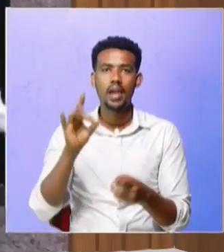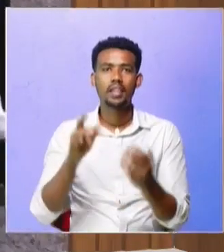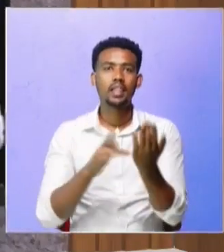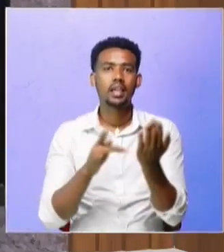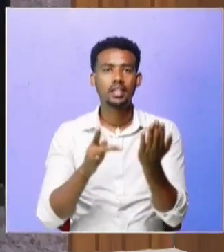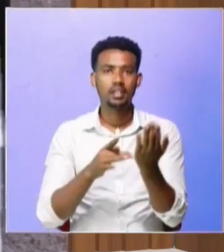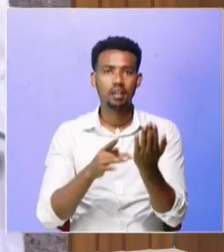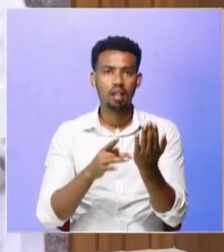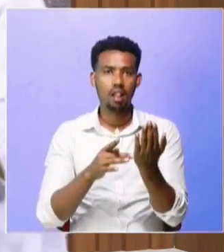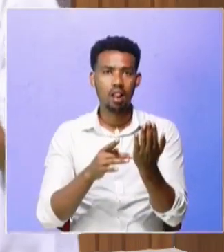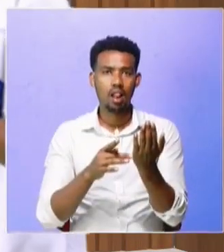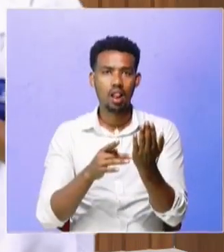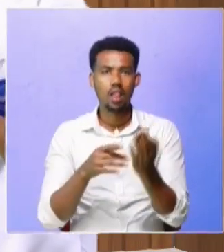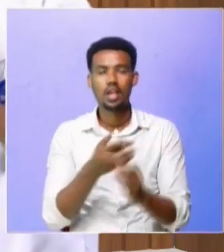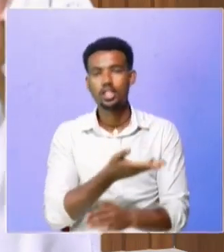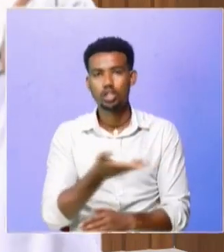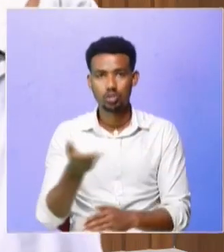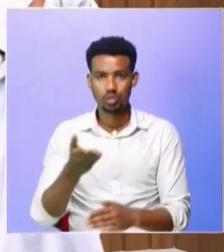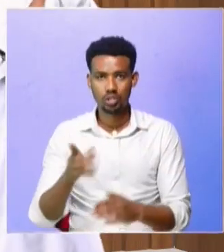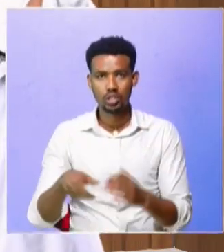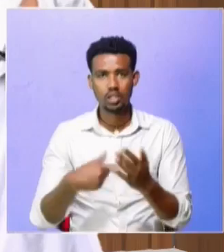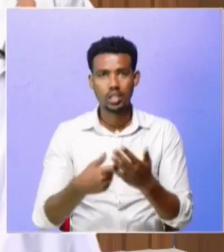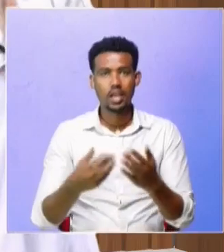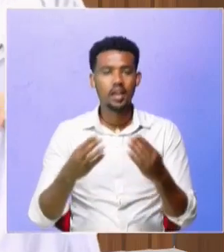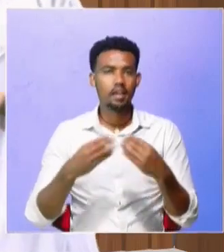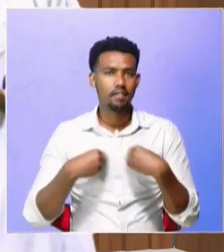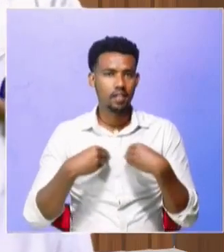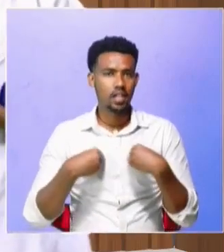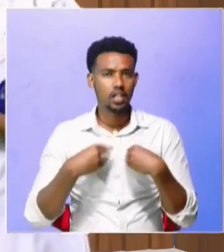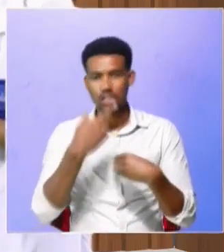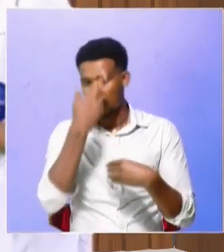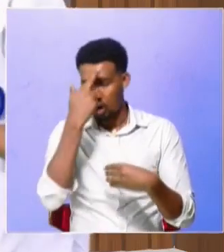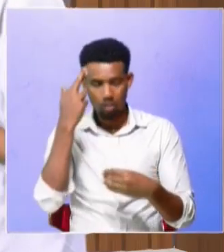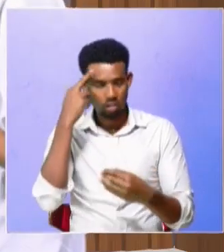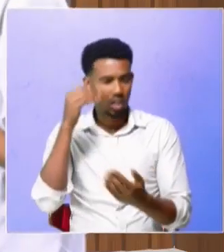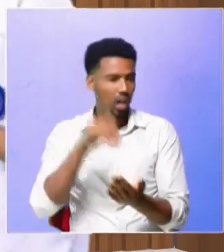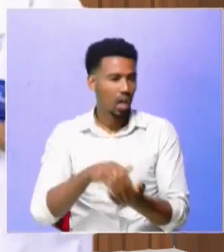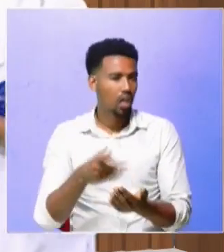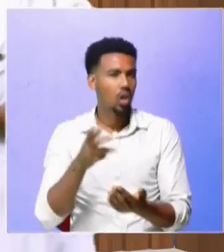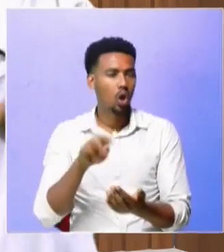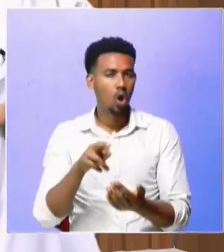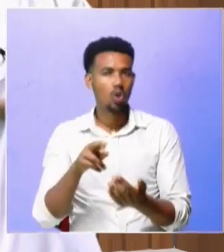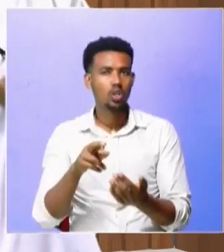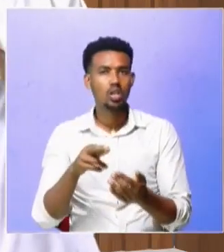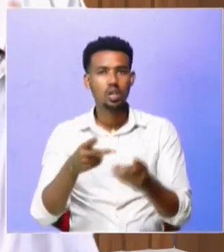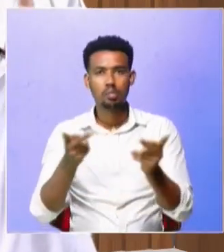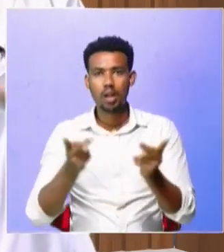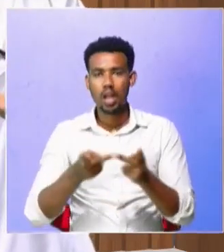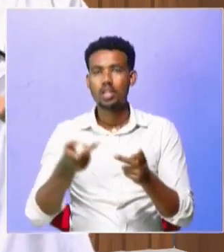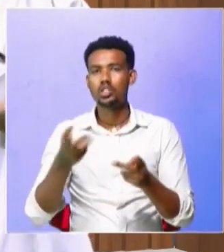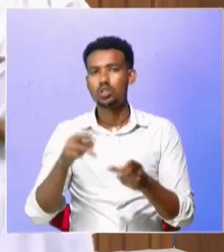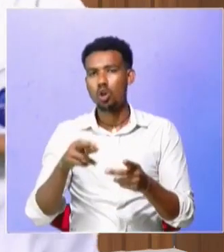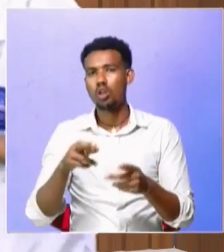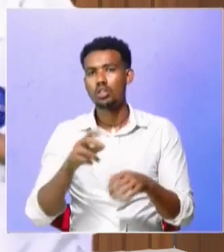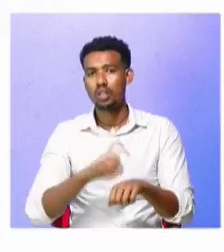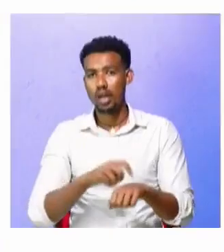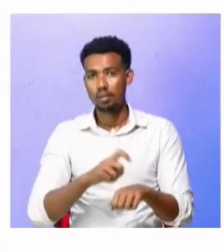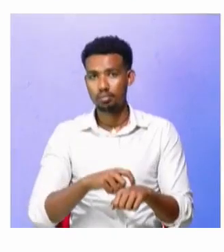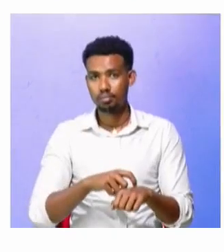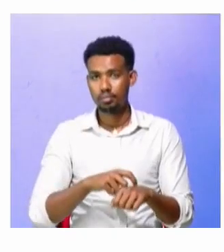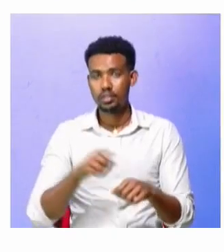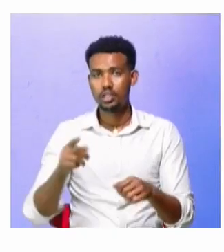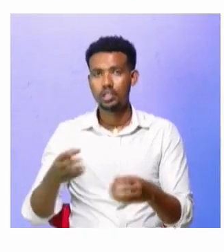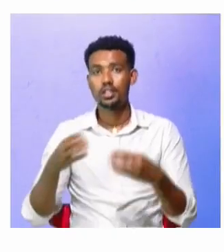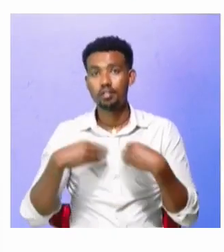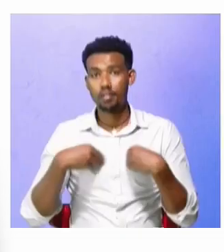technical issue. Is it giving us cause again, or place, or time? Still, it is